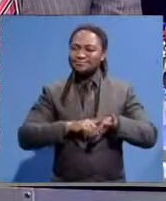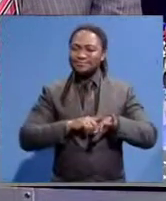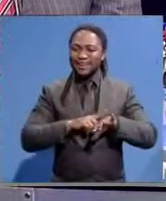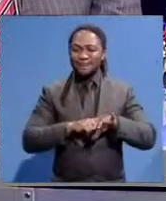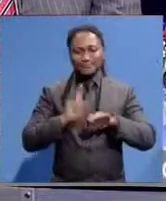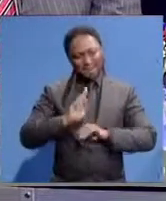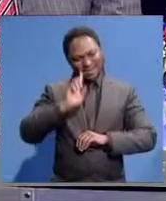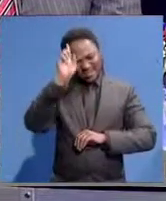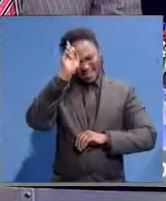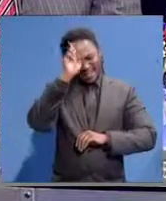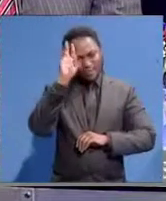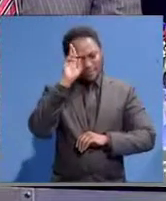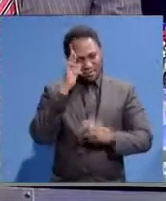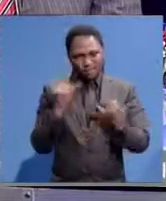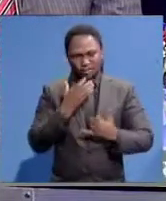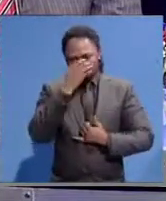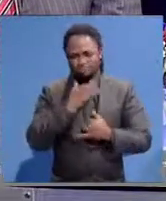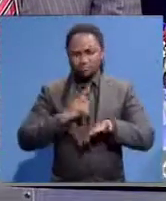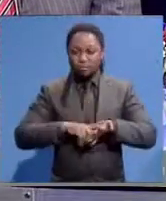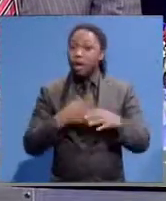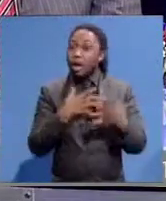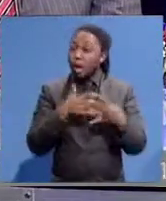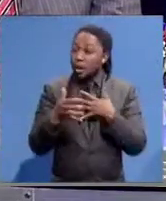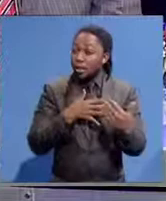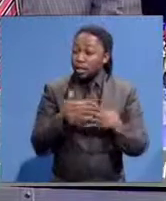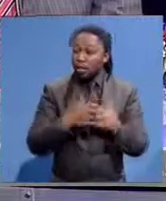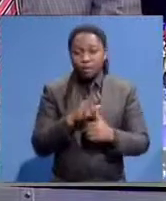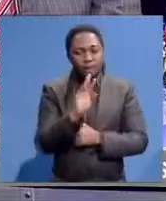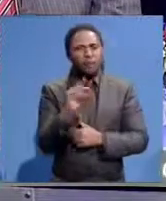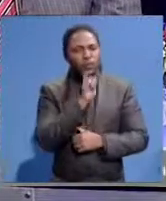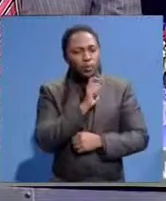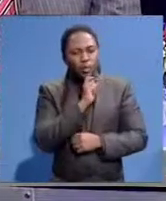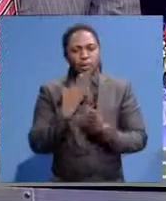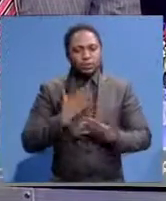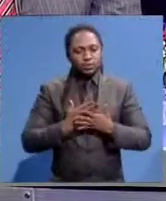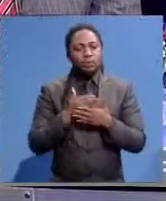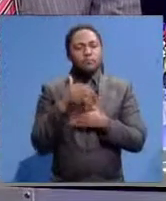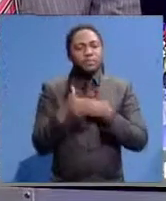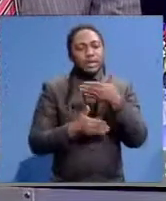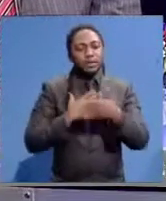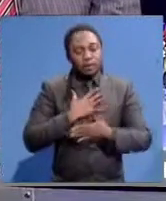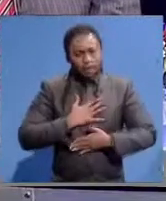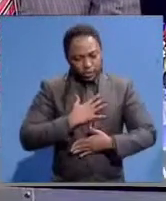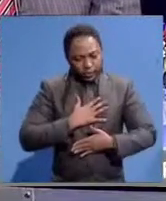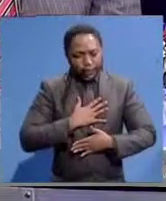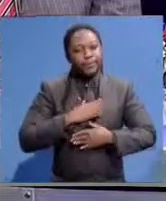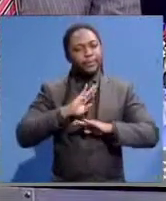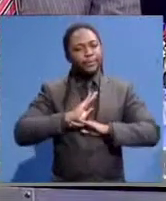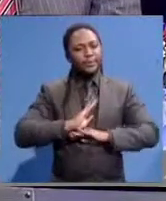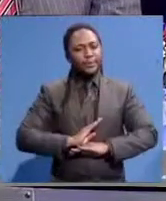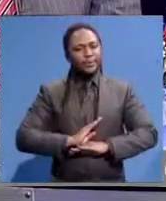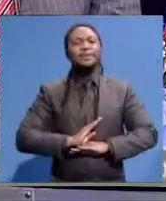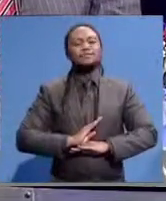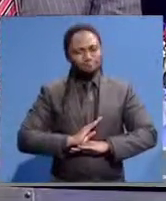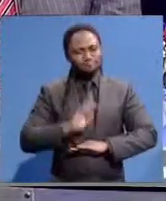this time of grieving. May you use whatever tools that are available to you to really process exactly what it is that's happening, to